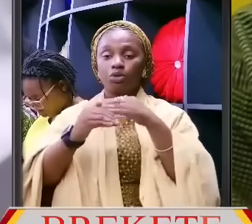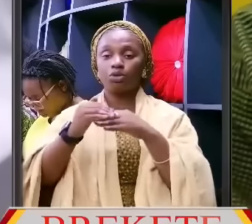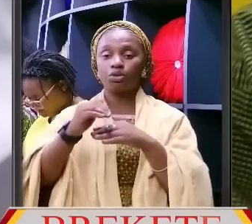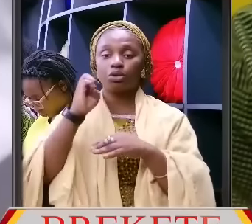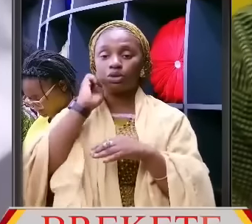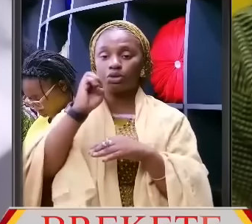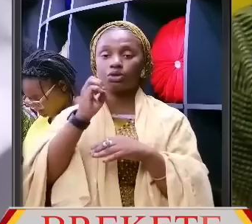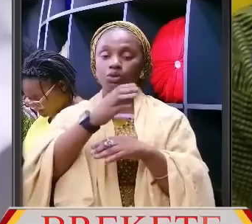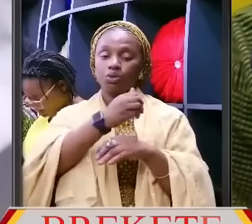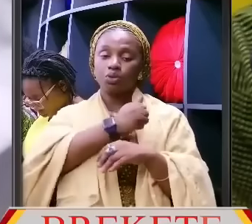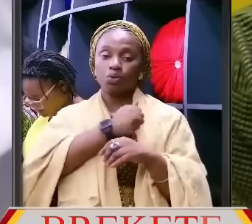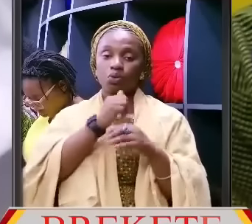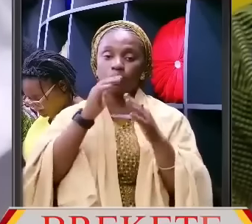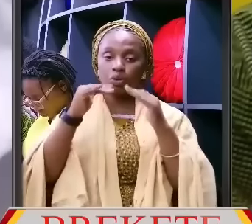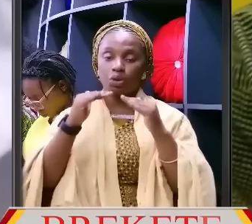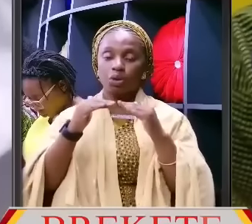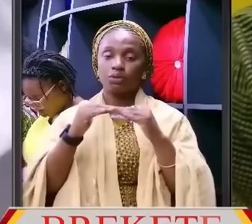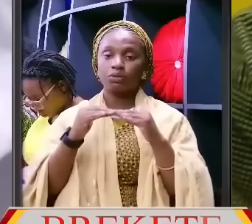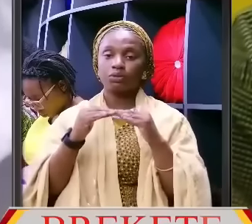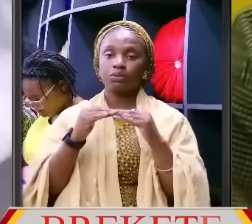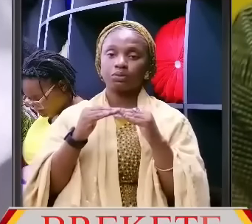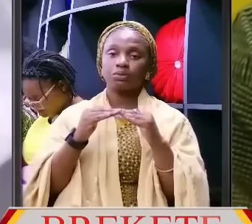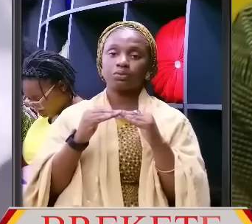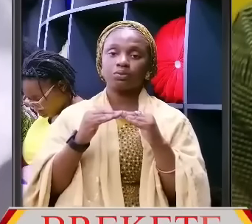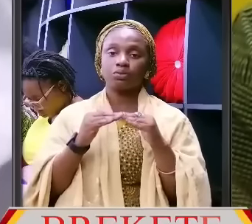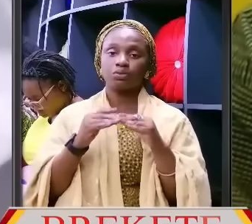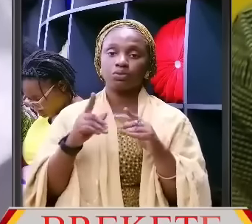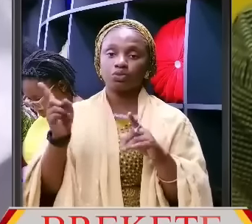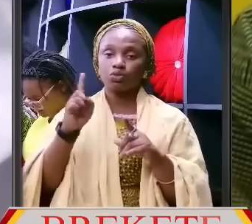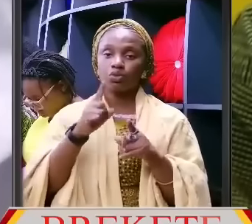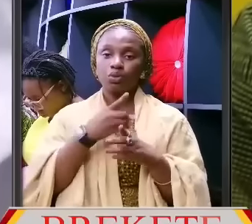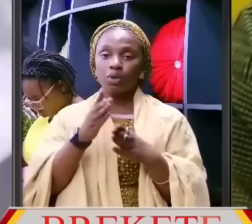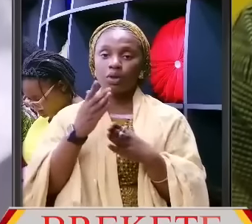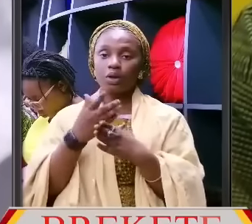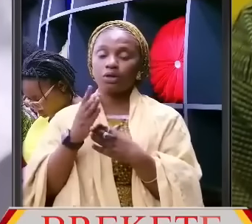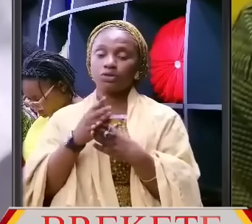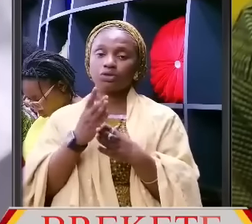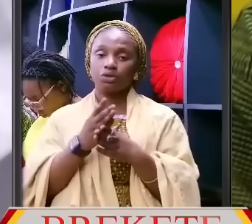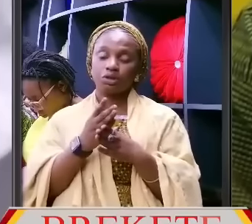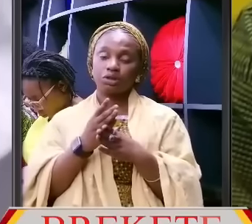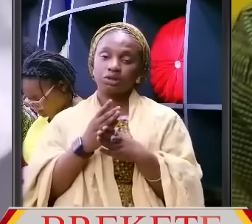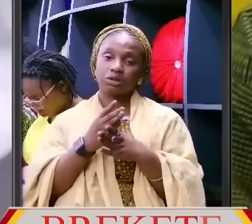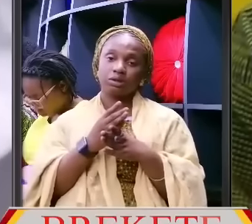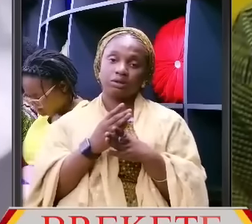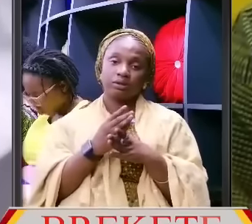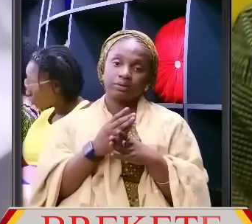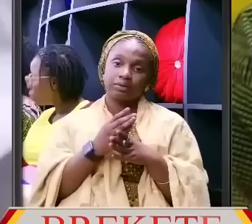So this house where they talk now, where they share that. If they be house, nobody the father of the house supposed to get a room